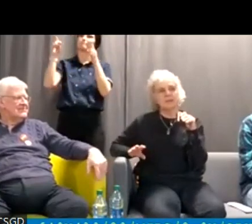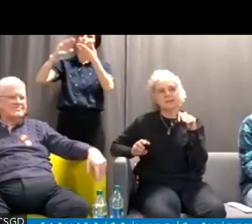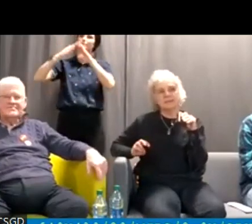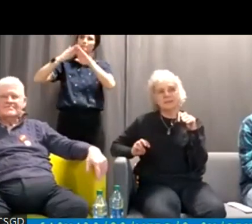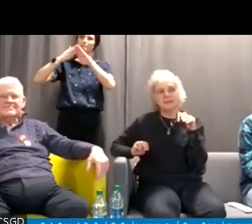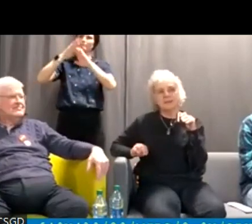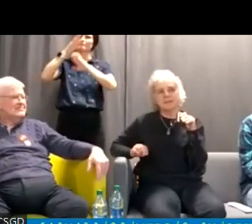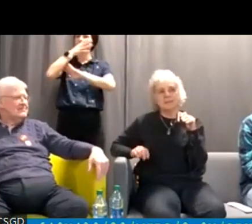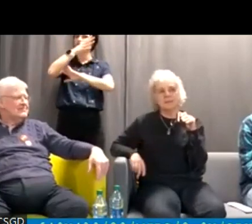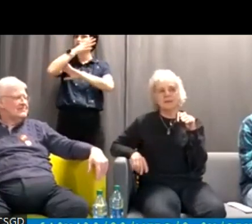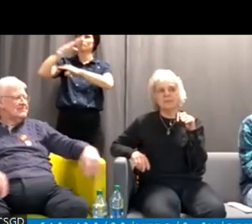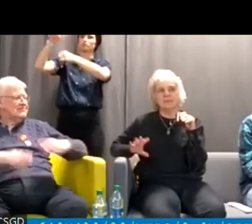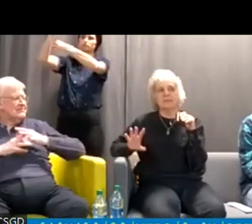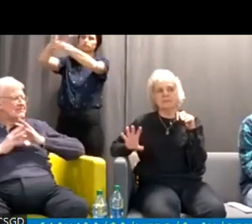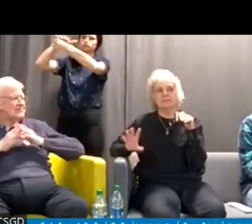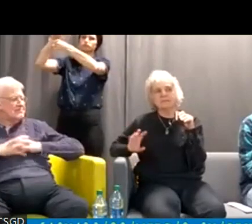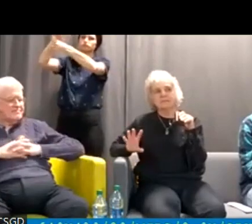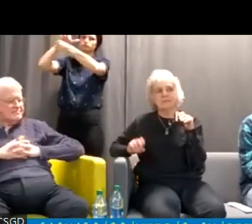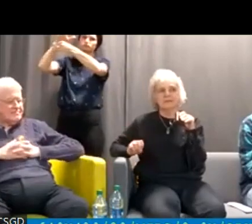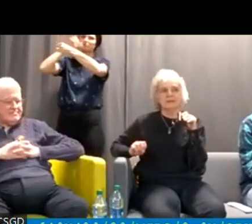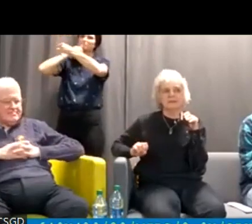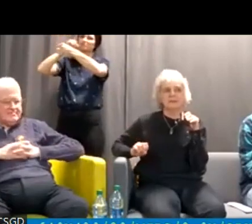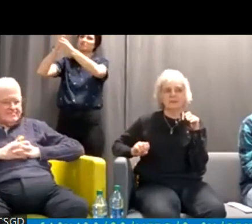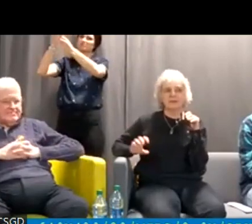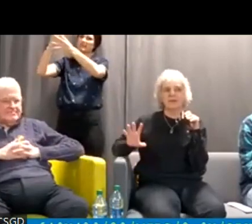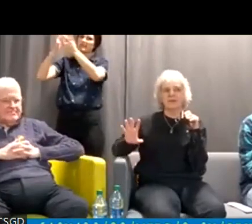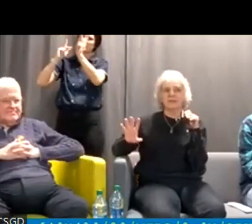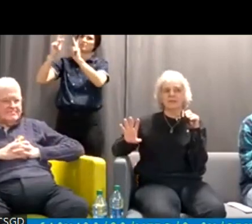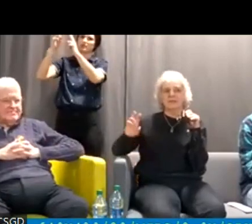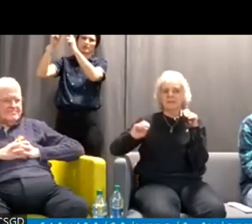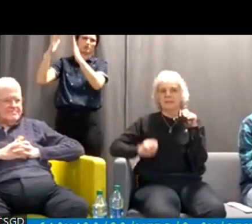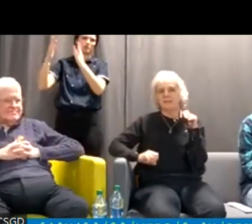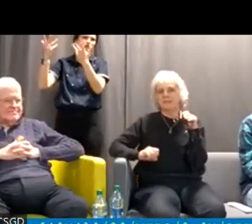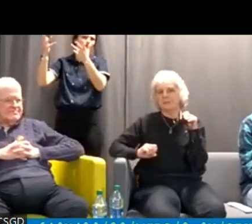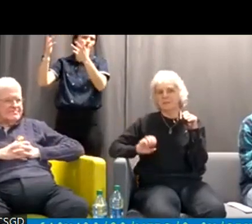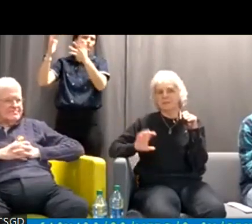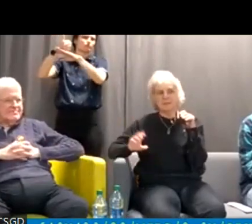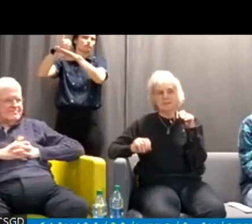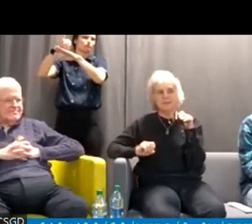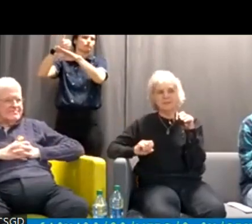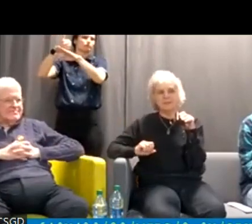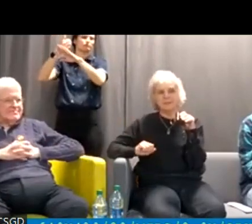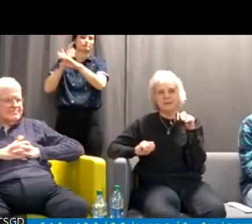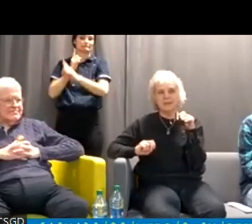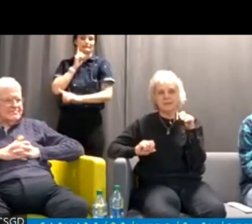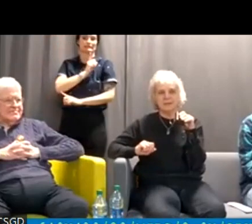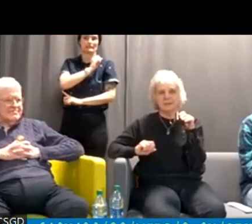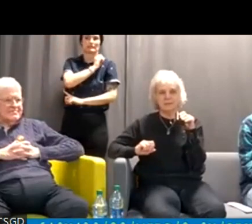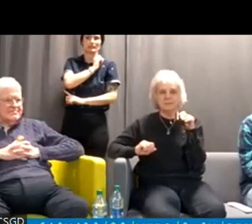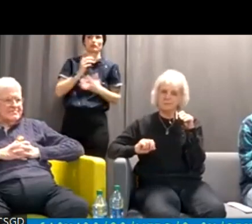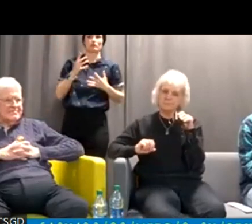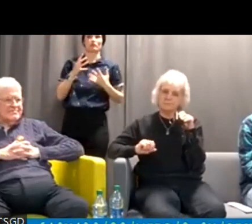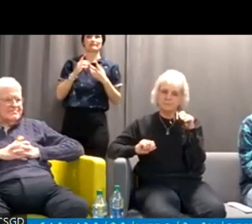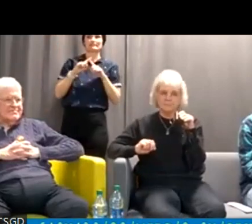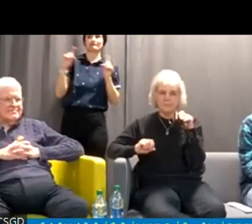rural areas. I find it's pretty coupley out there. So you're already a little bit, different. And